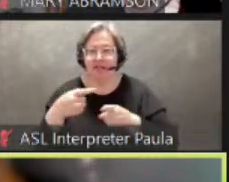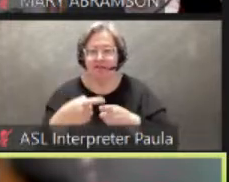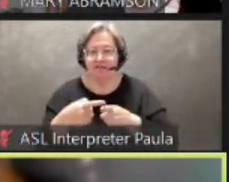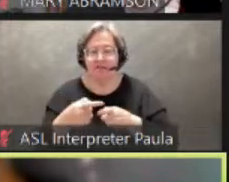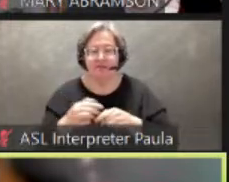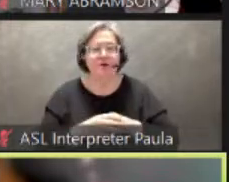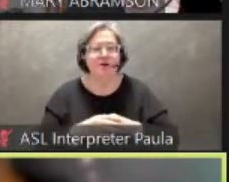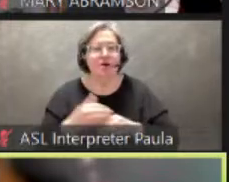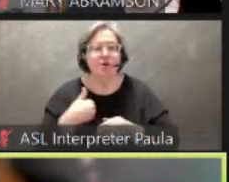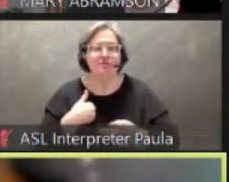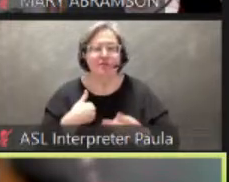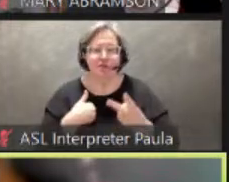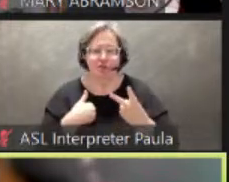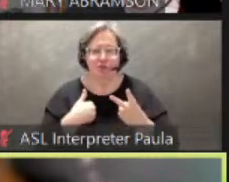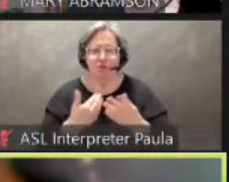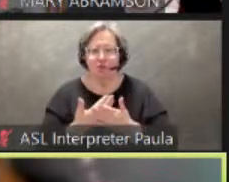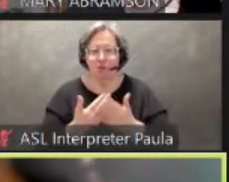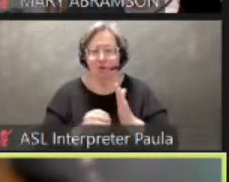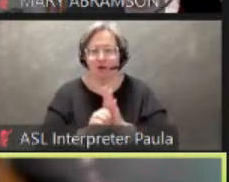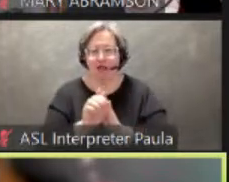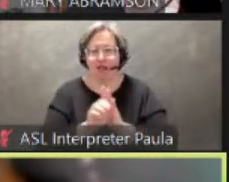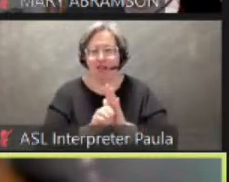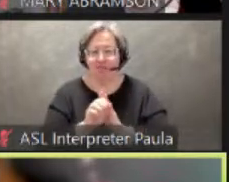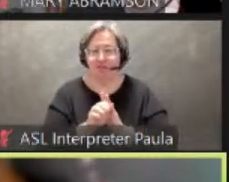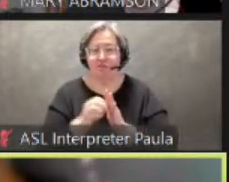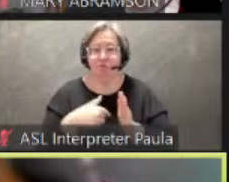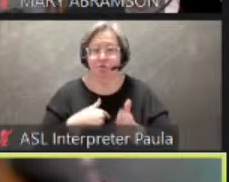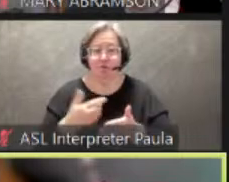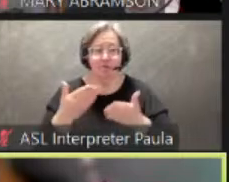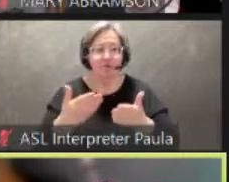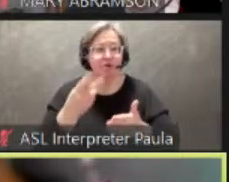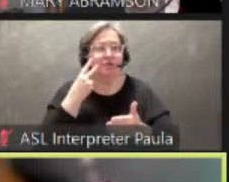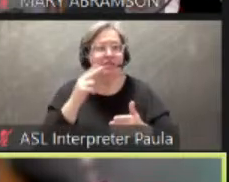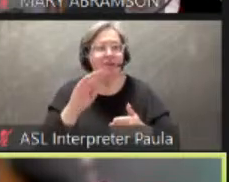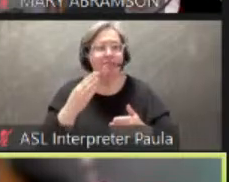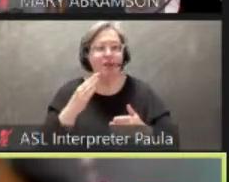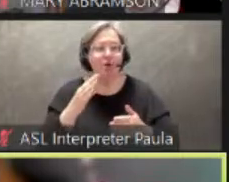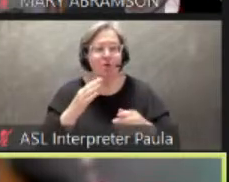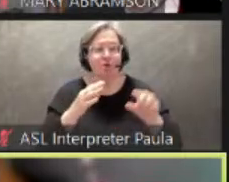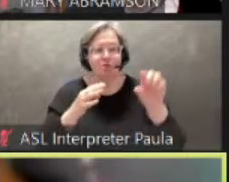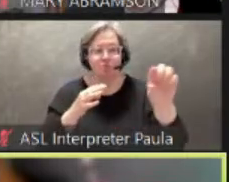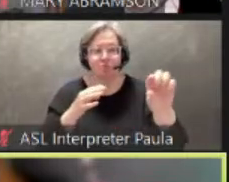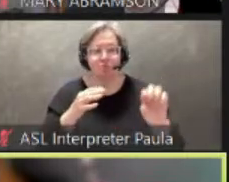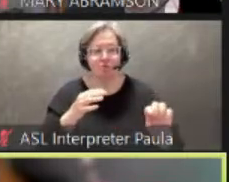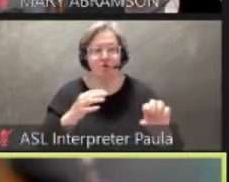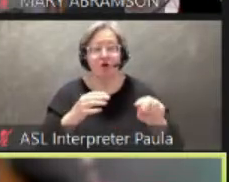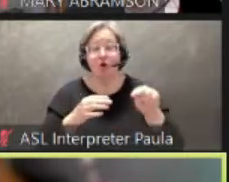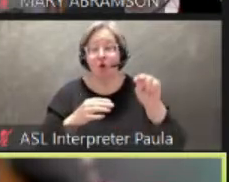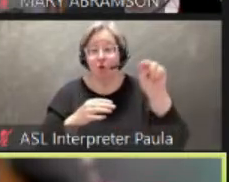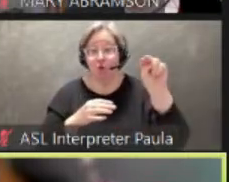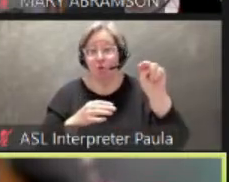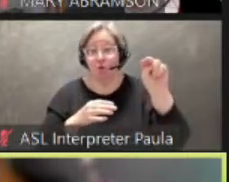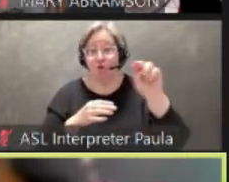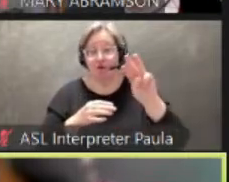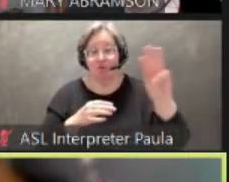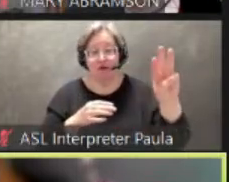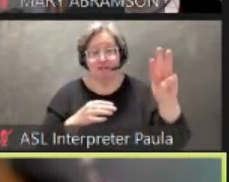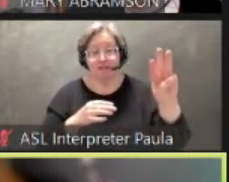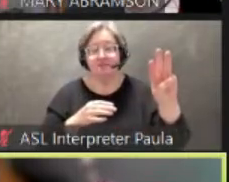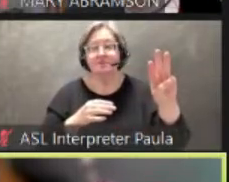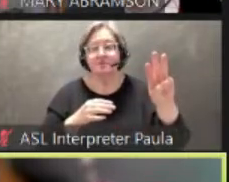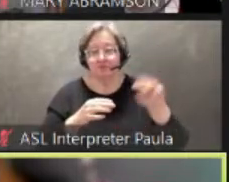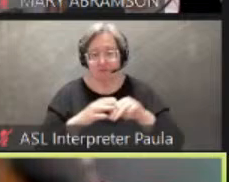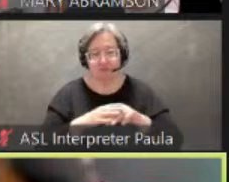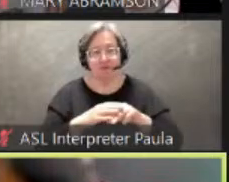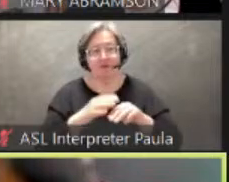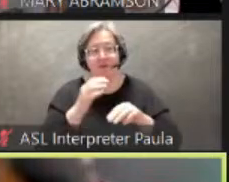2 new elevators proposed here. You can see them highlighted in blue. One at the northwest corner of State and Lake